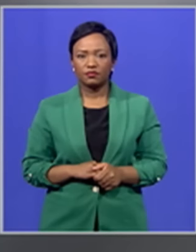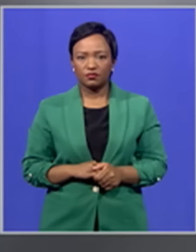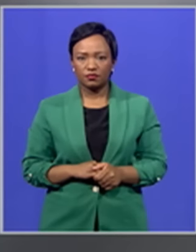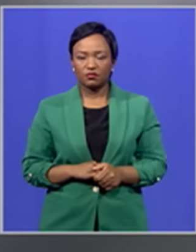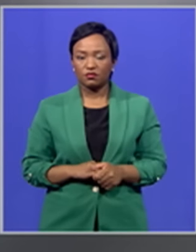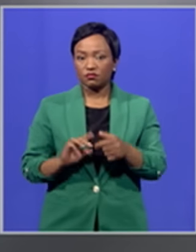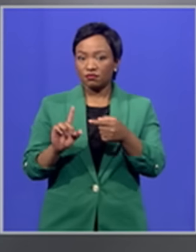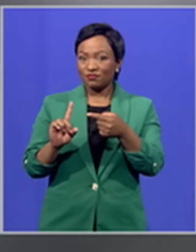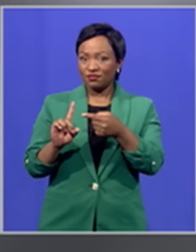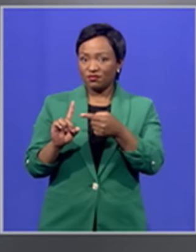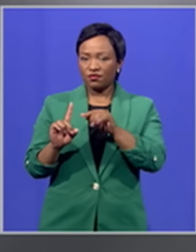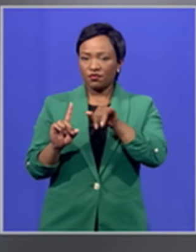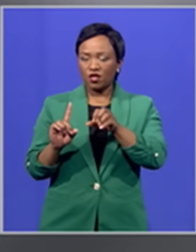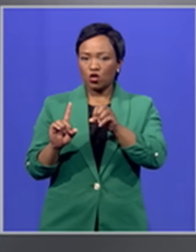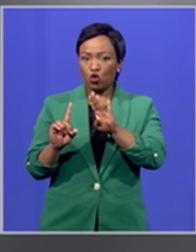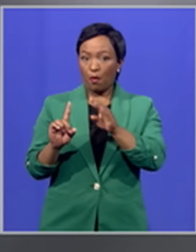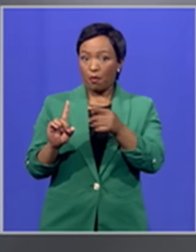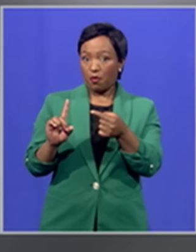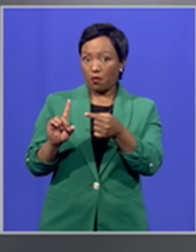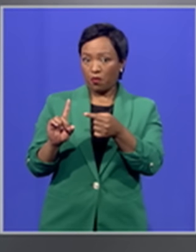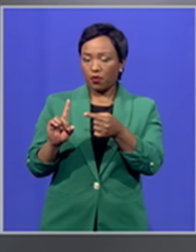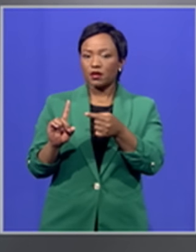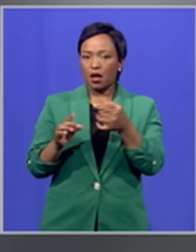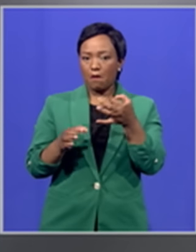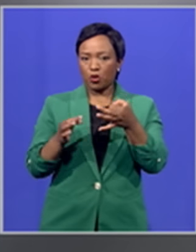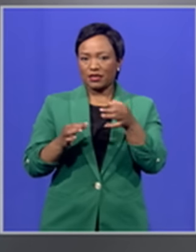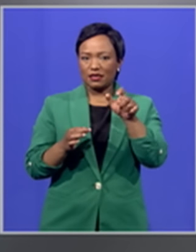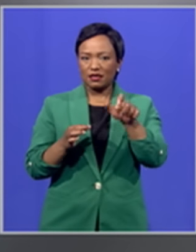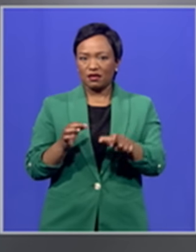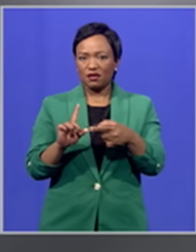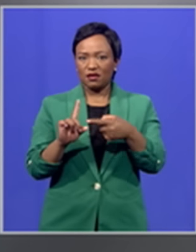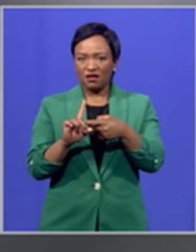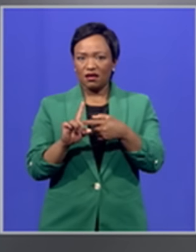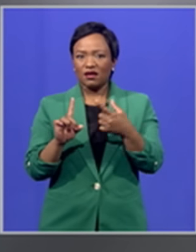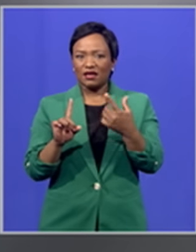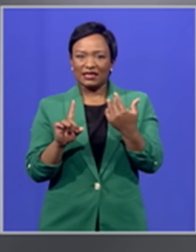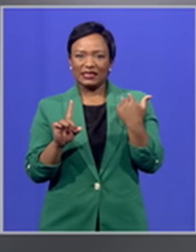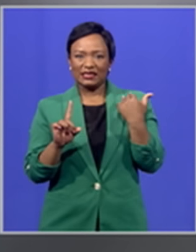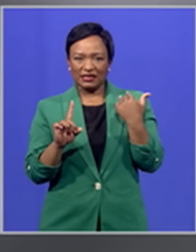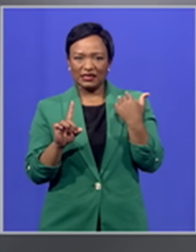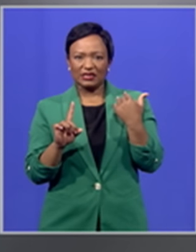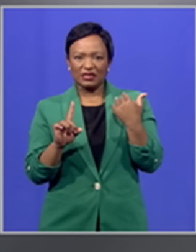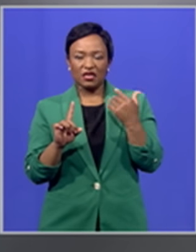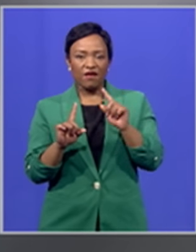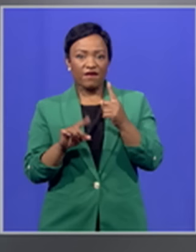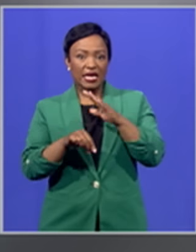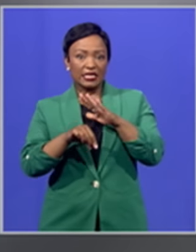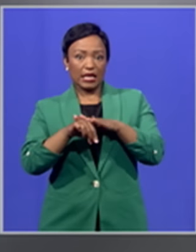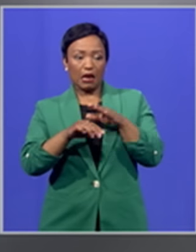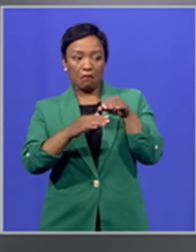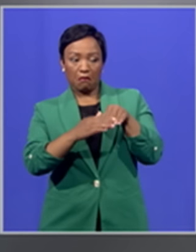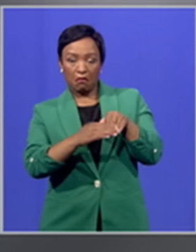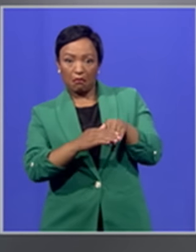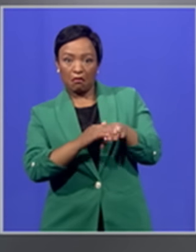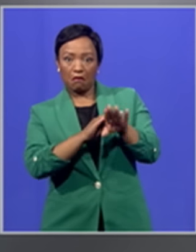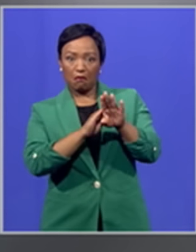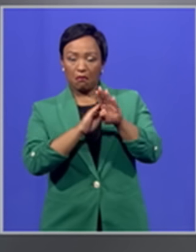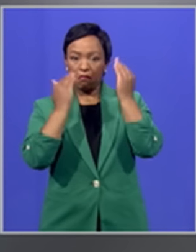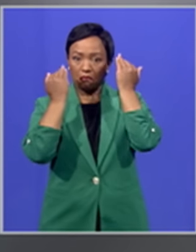Radipolotiki yo wa ka Zimbabwe Job Zikhala o ile a hlabelwa legoa nakong ya ge a tšwelela la mathomo pele ga kgorotsheko ya magistrata